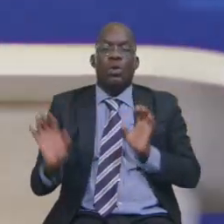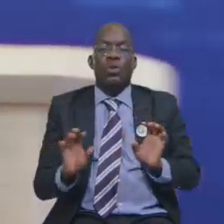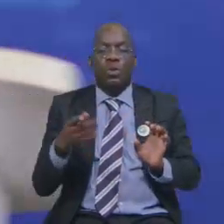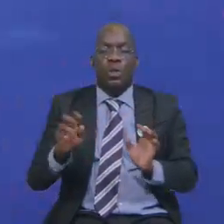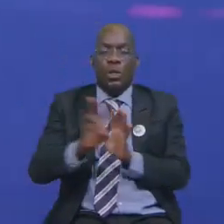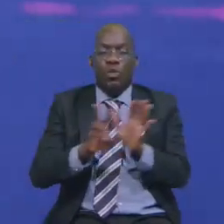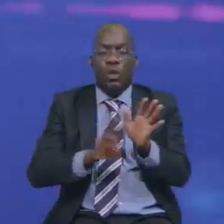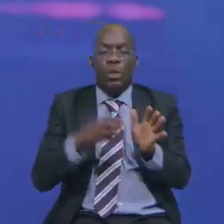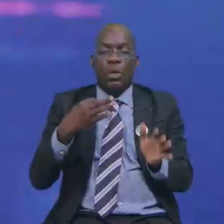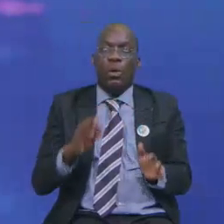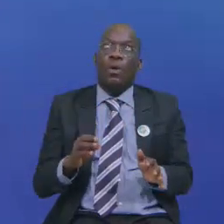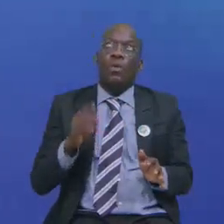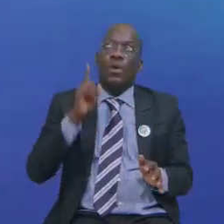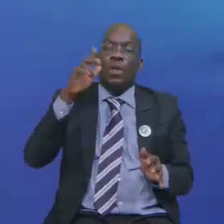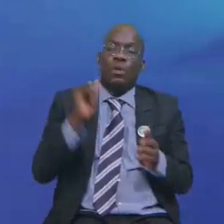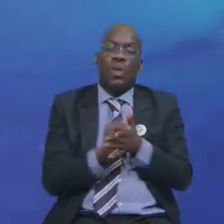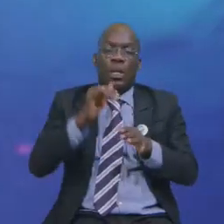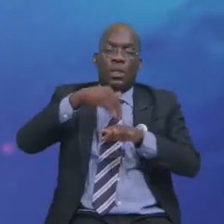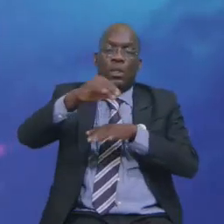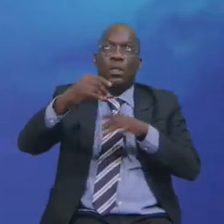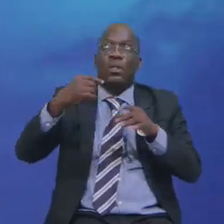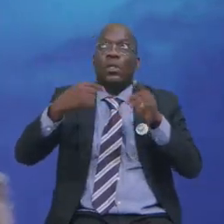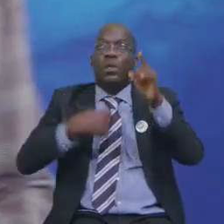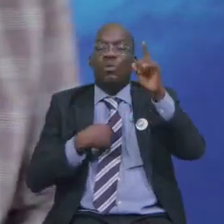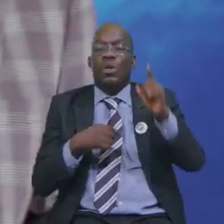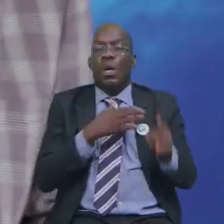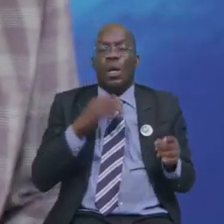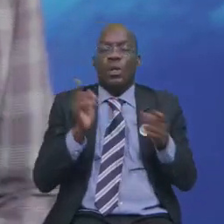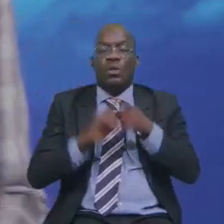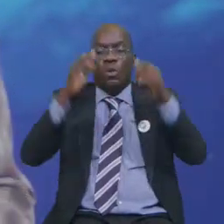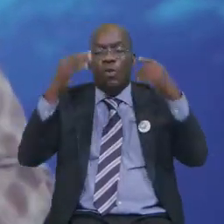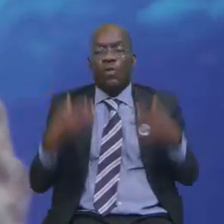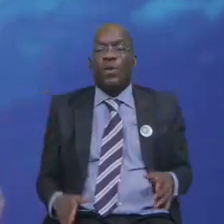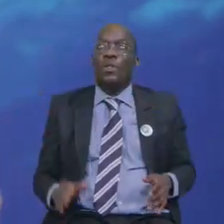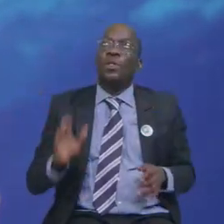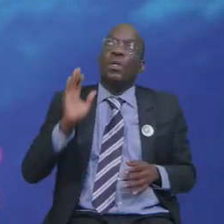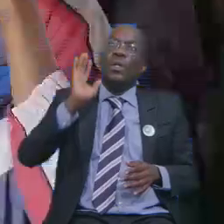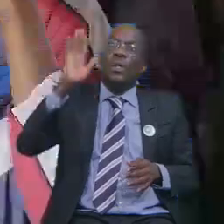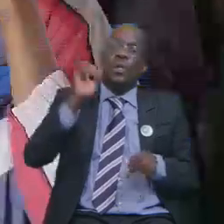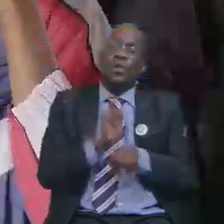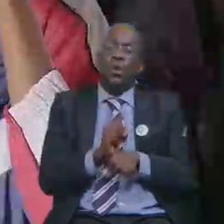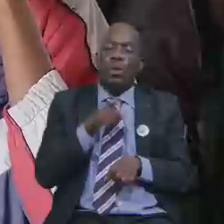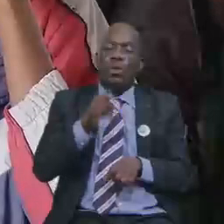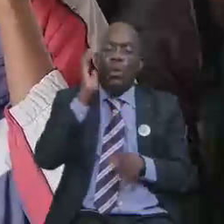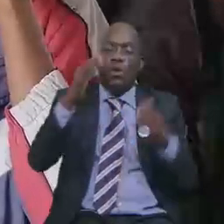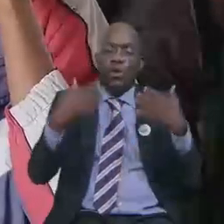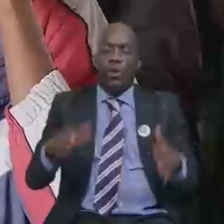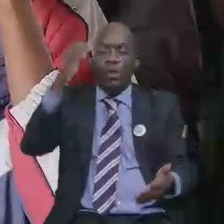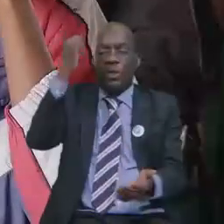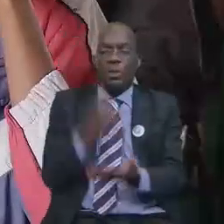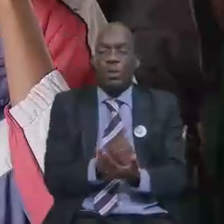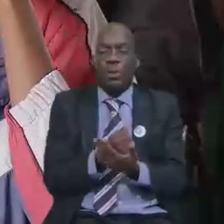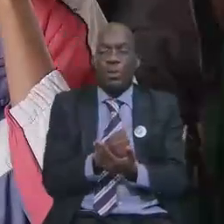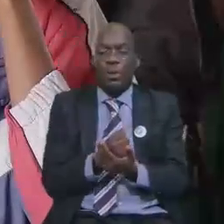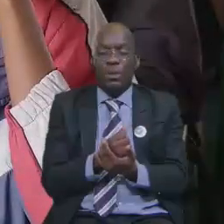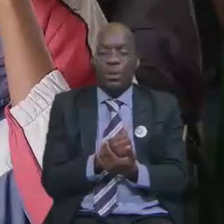that sent me and to finish his work. You will finish. Amen. How